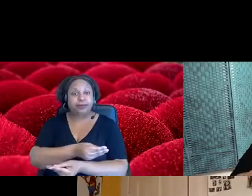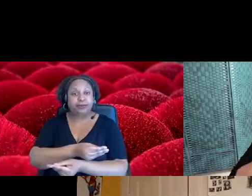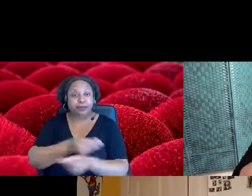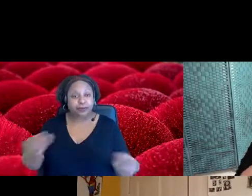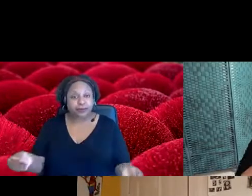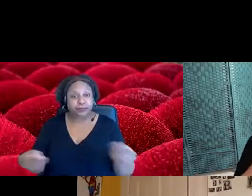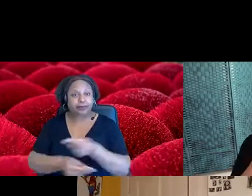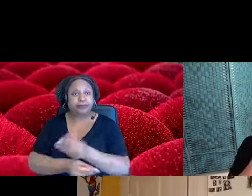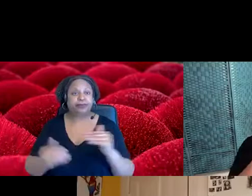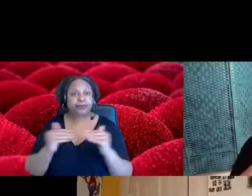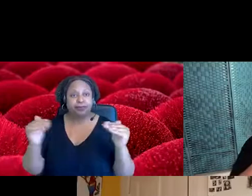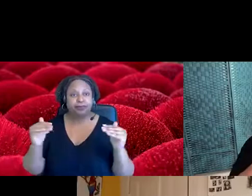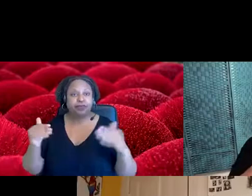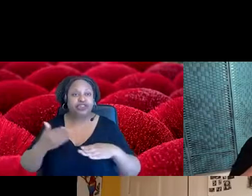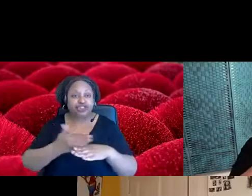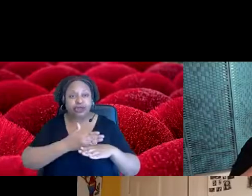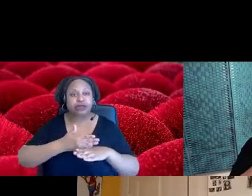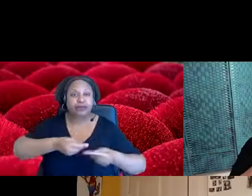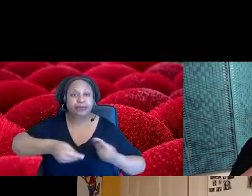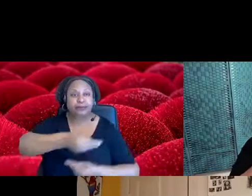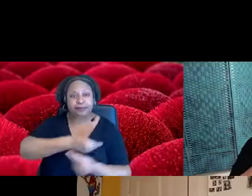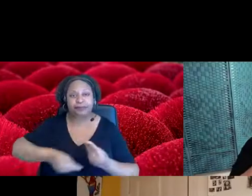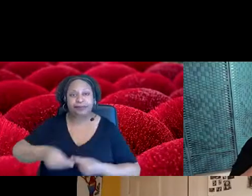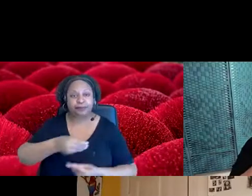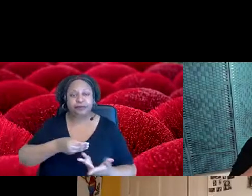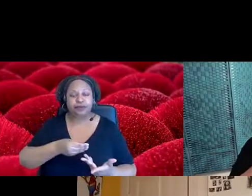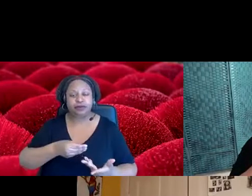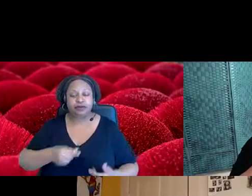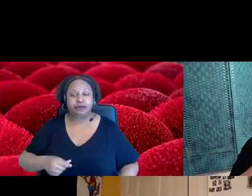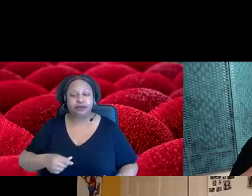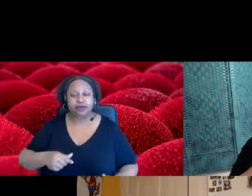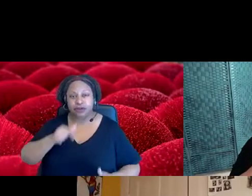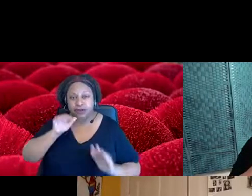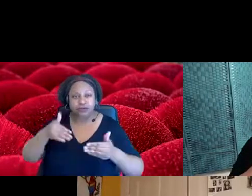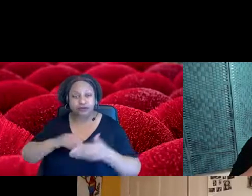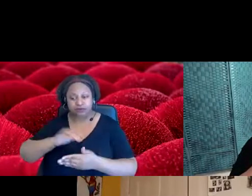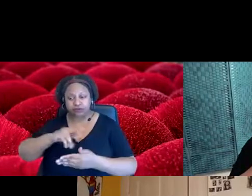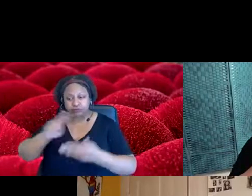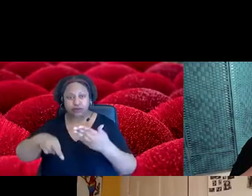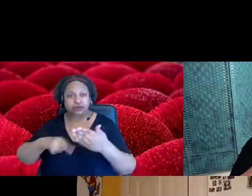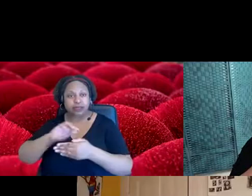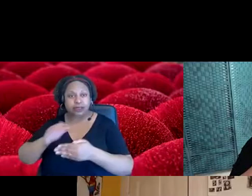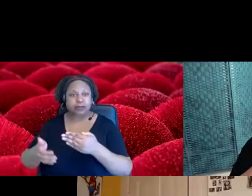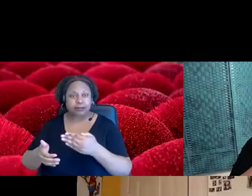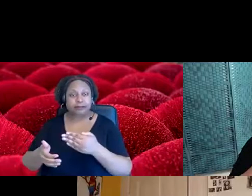of sharing, not really heavy on the outcome, obviously